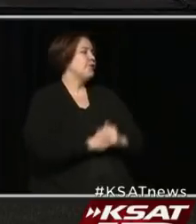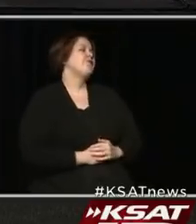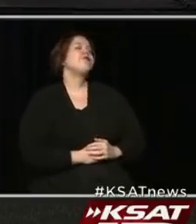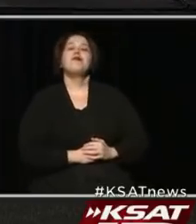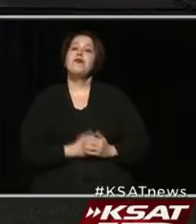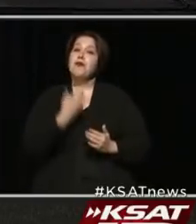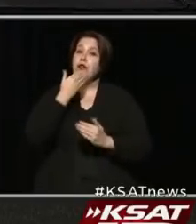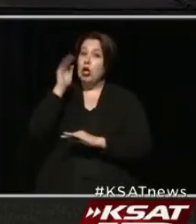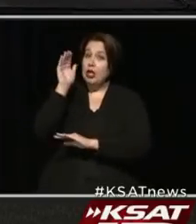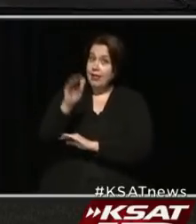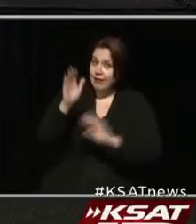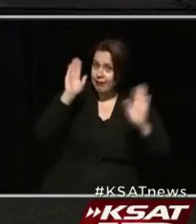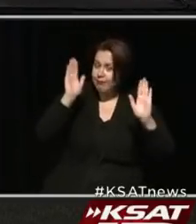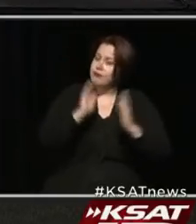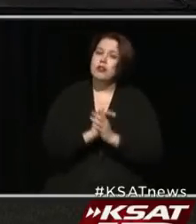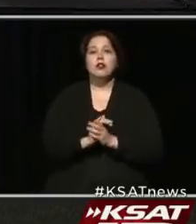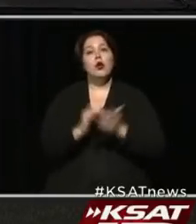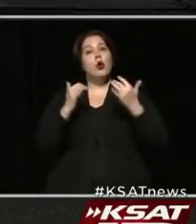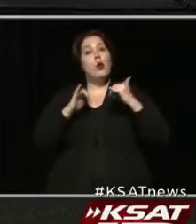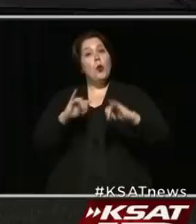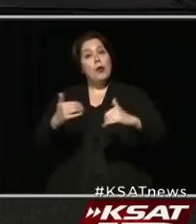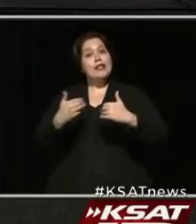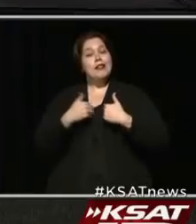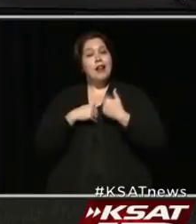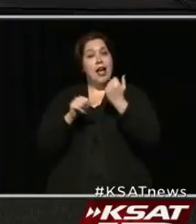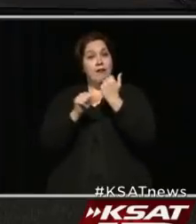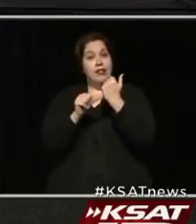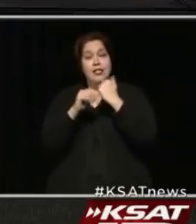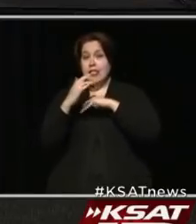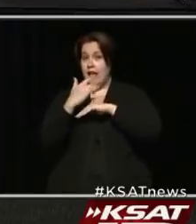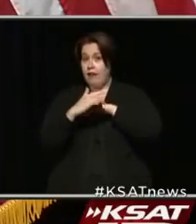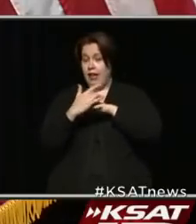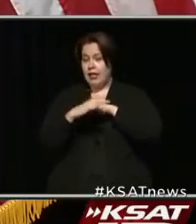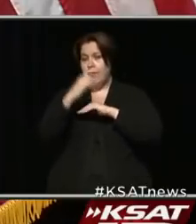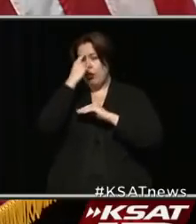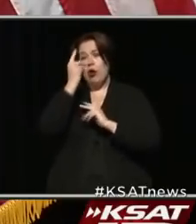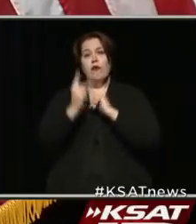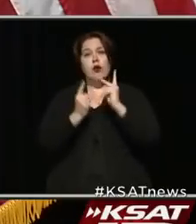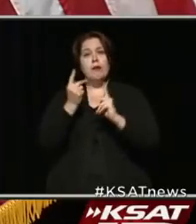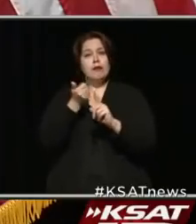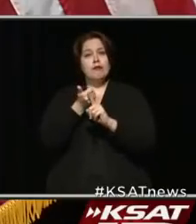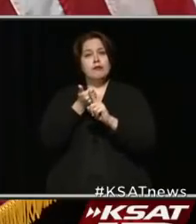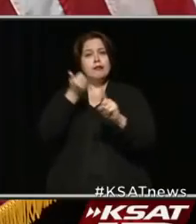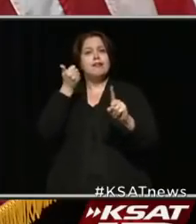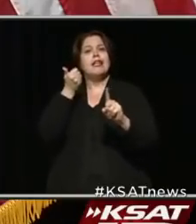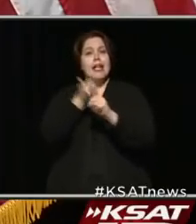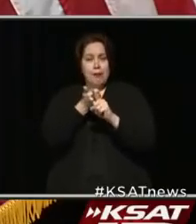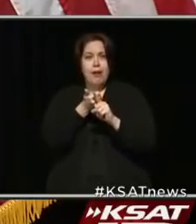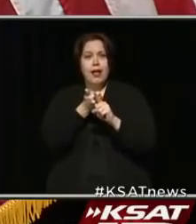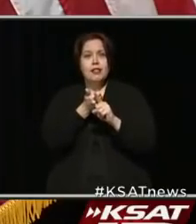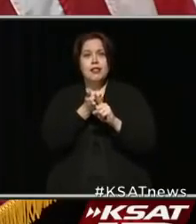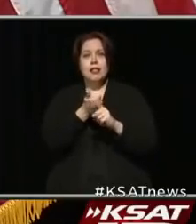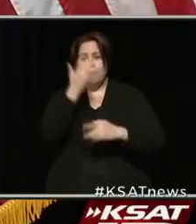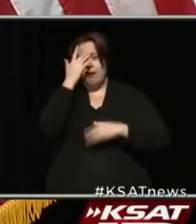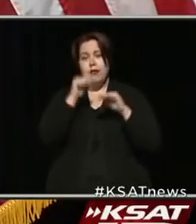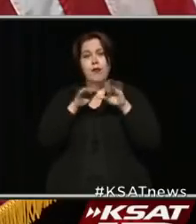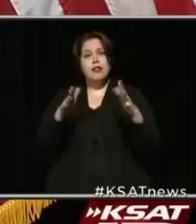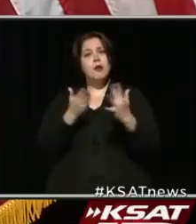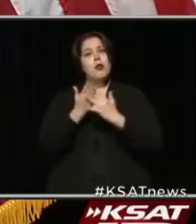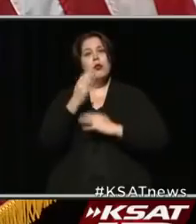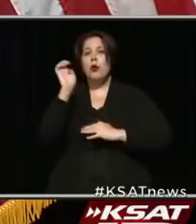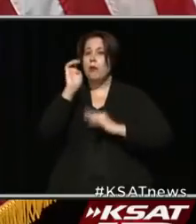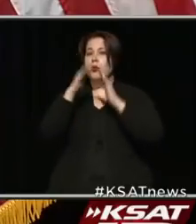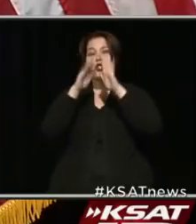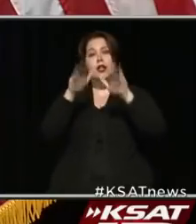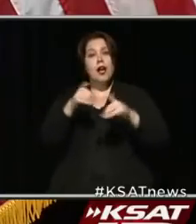Good evening. We still have assistance for those that have been impacted by the pandemic through our Emergency Housing